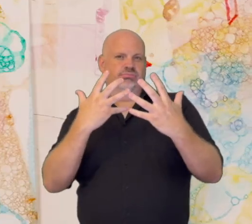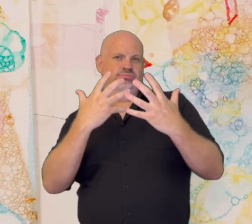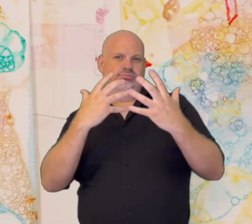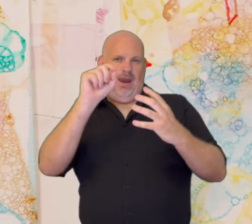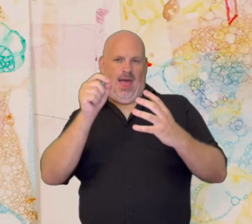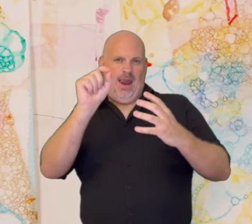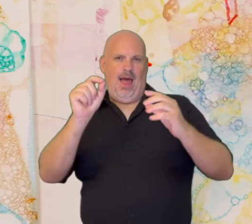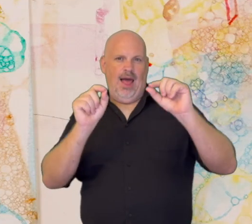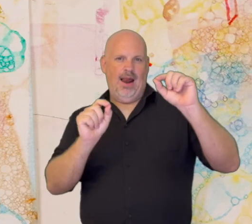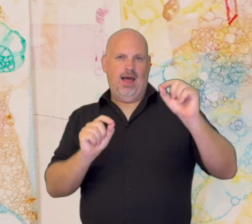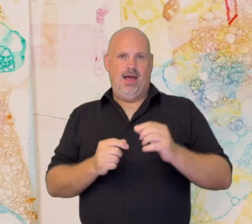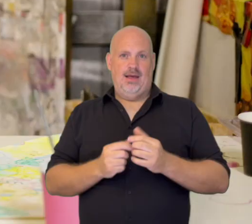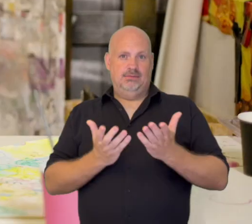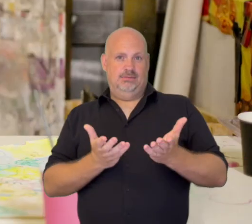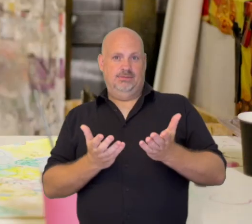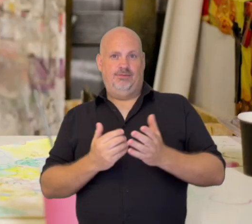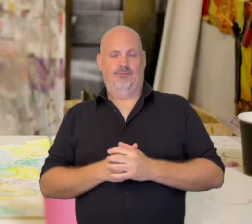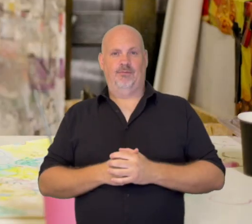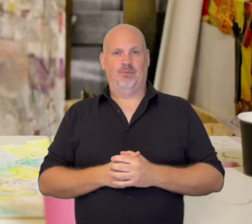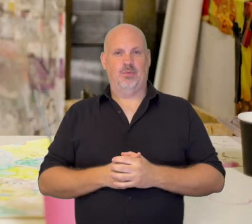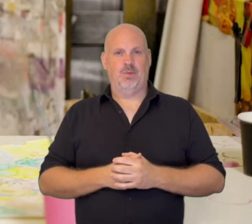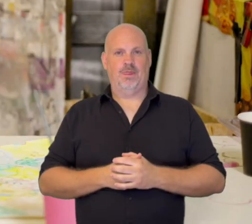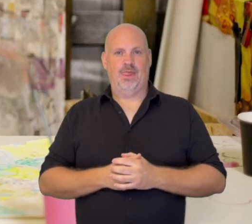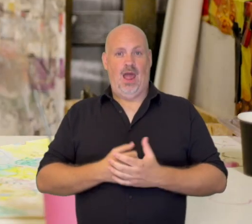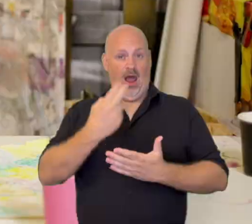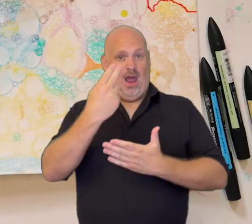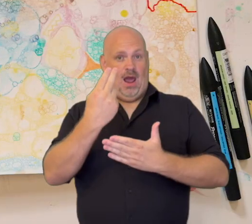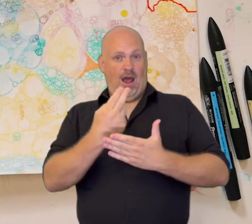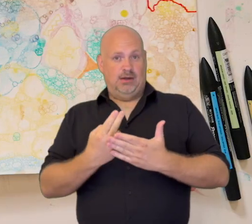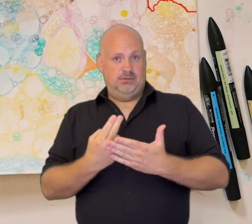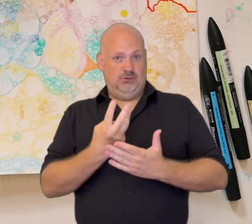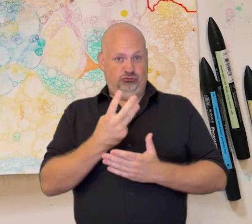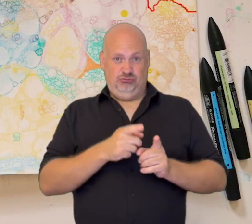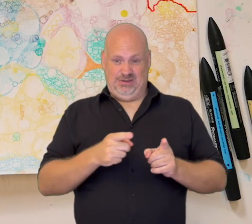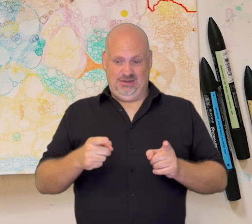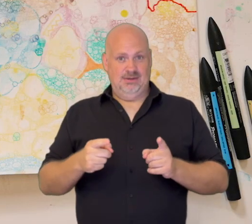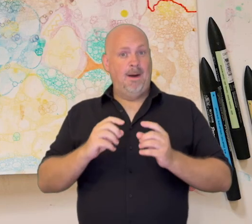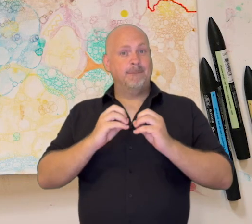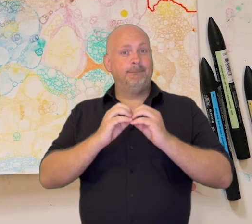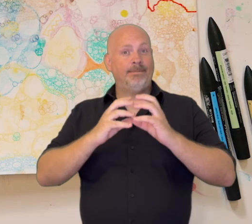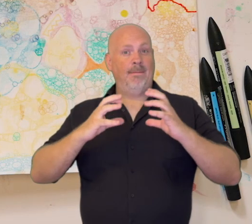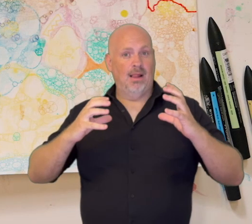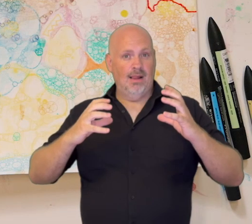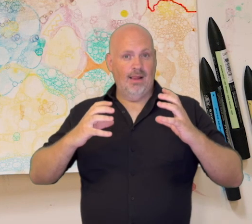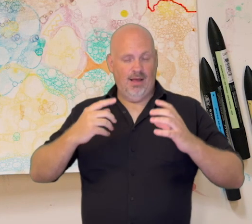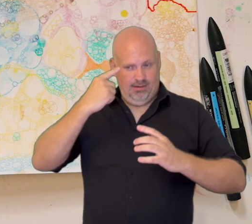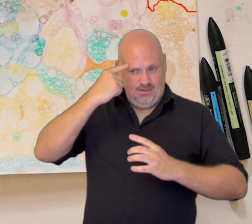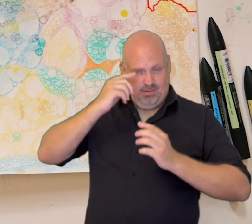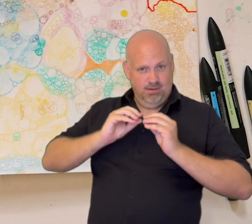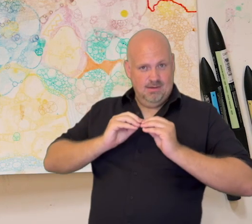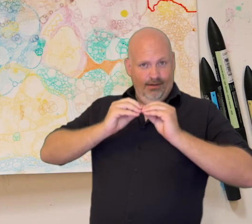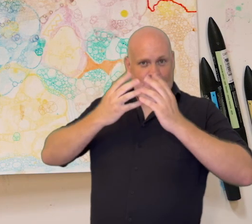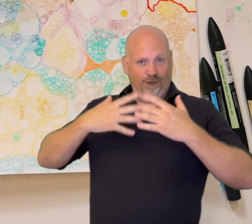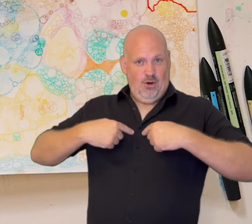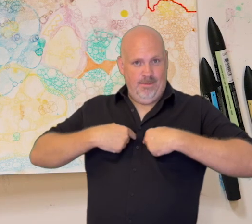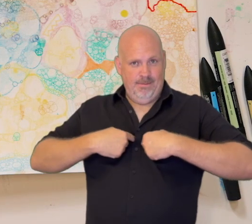So there we have 3 artworks made by Bubbles, and then a bit of intuition from us,